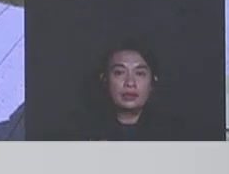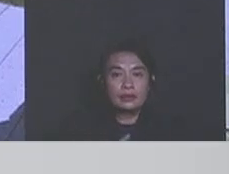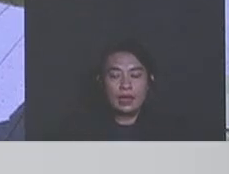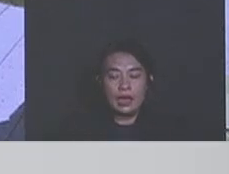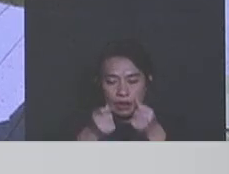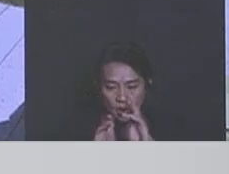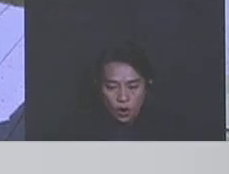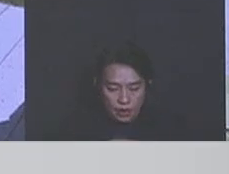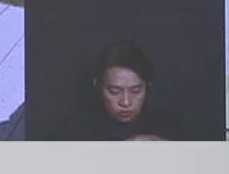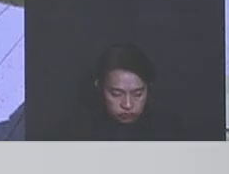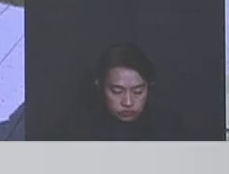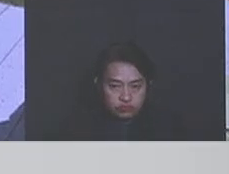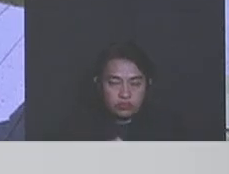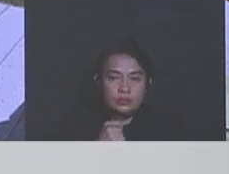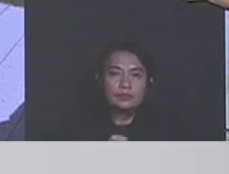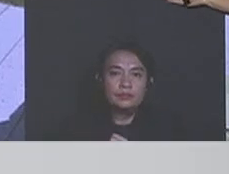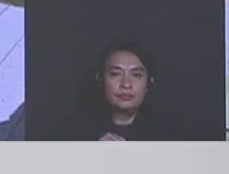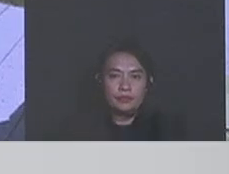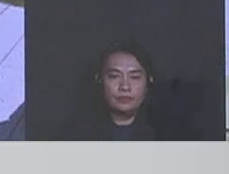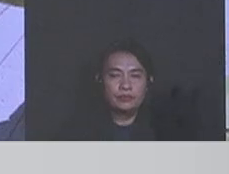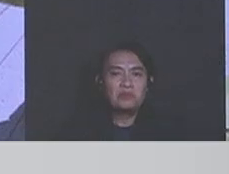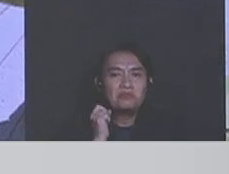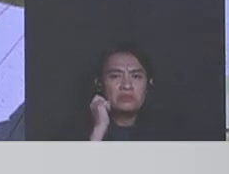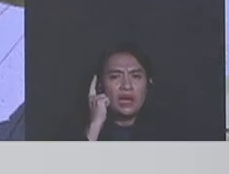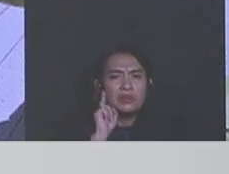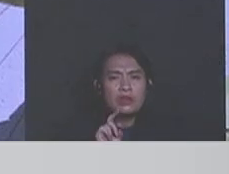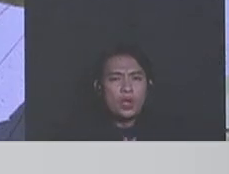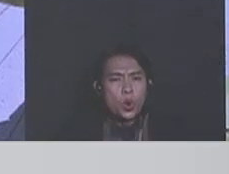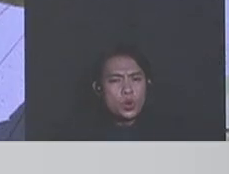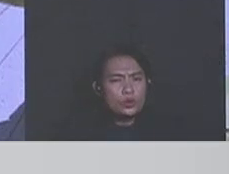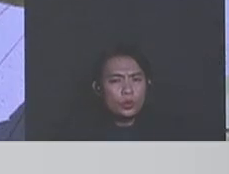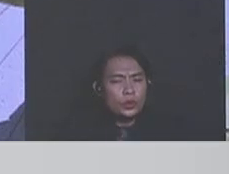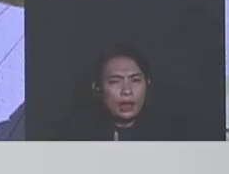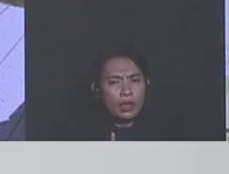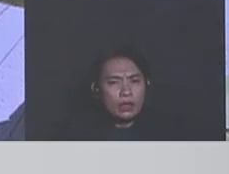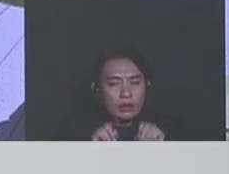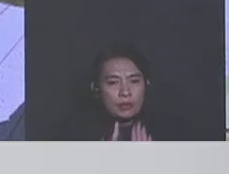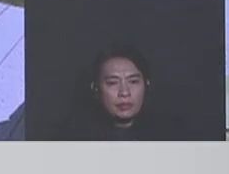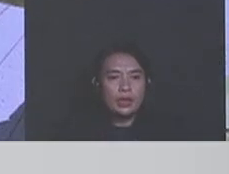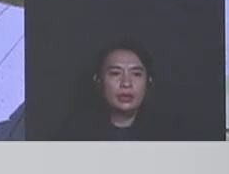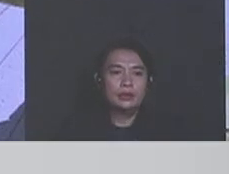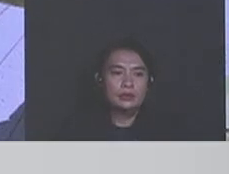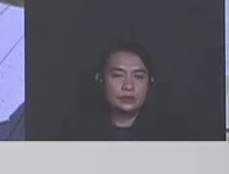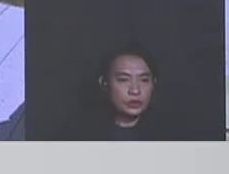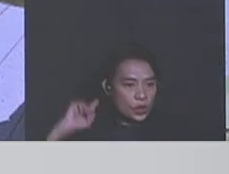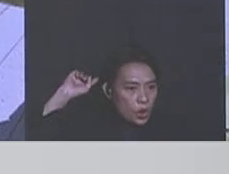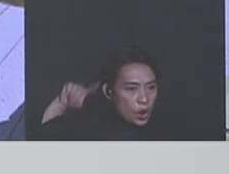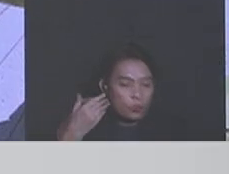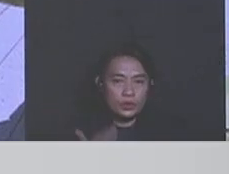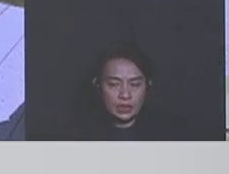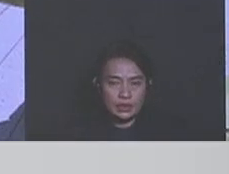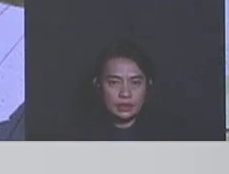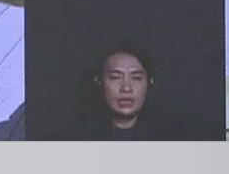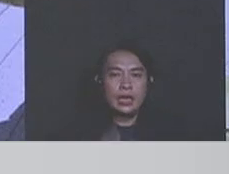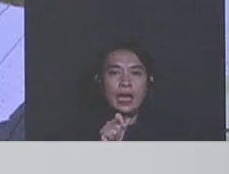city. And so she and the mayor wanted to create a separate design office within city government.